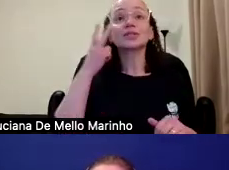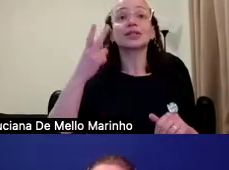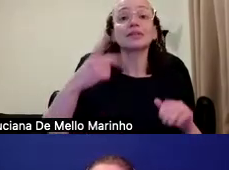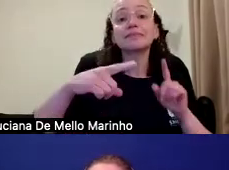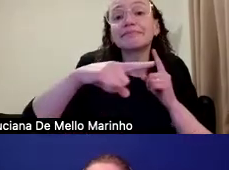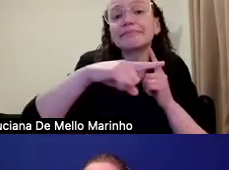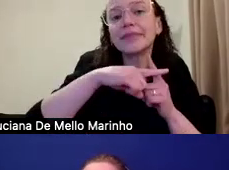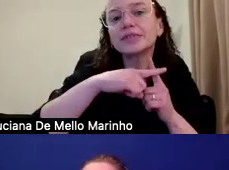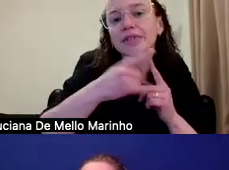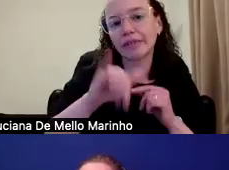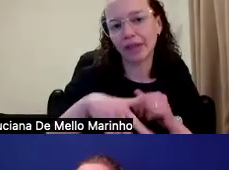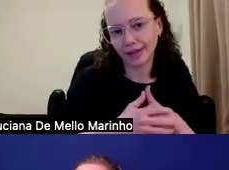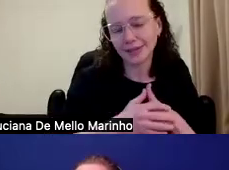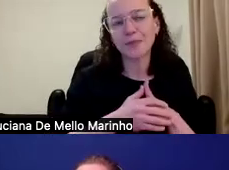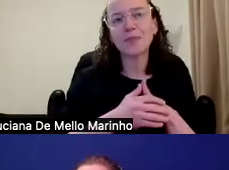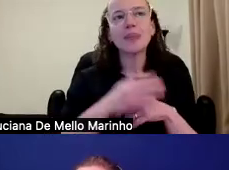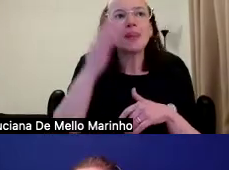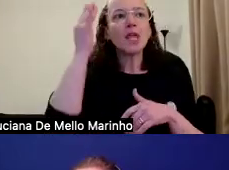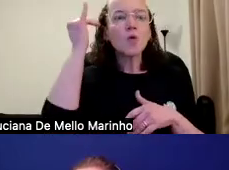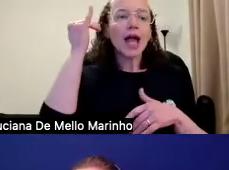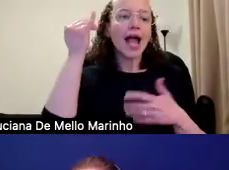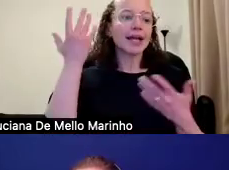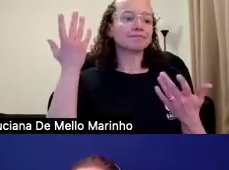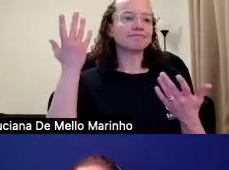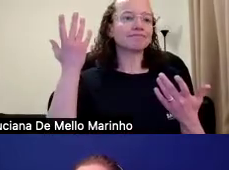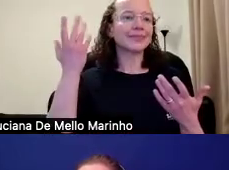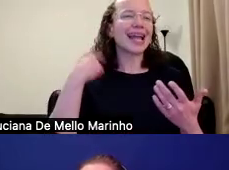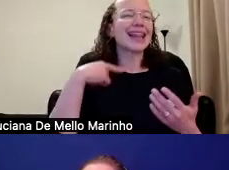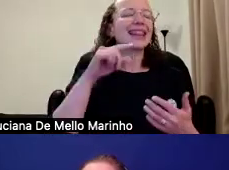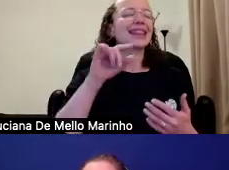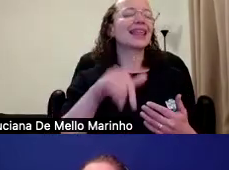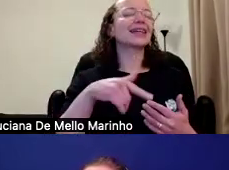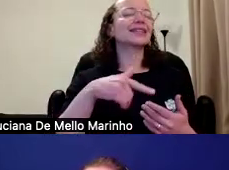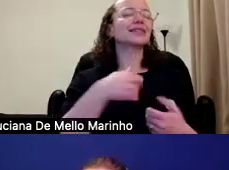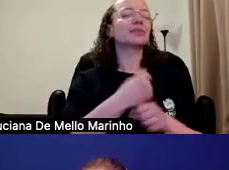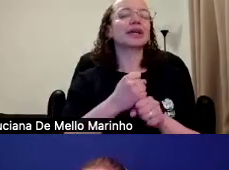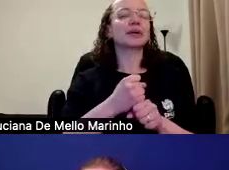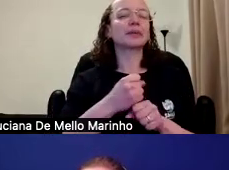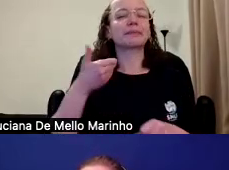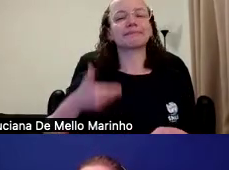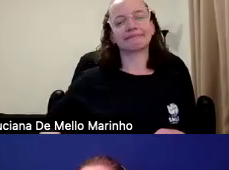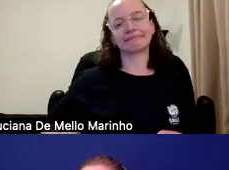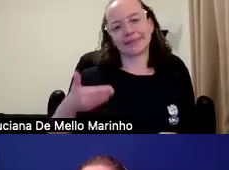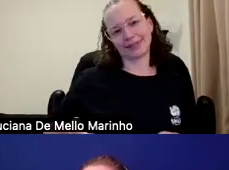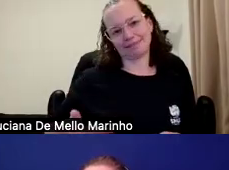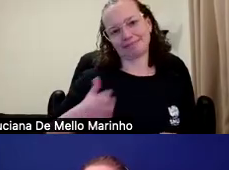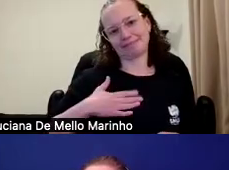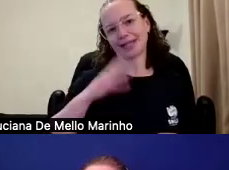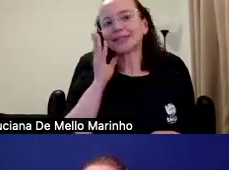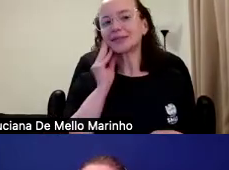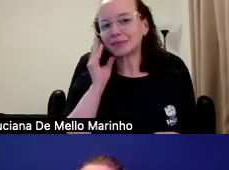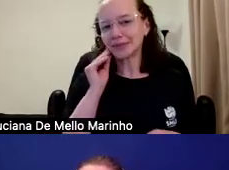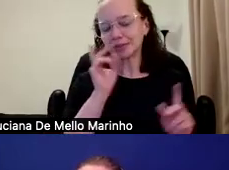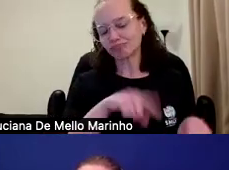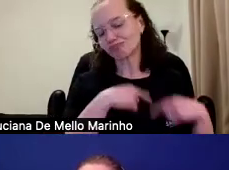a kid. But I tried to see the positive from it. Why? And that